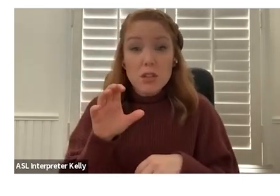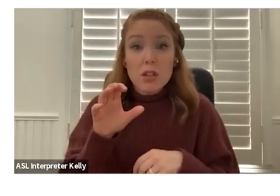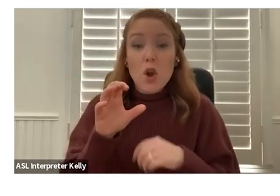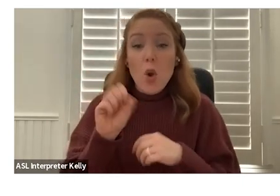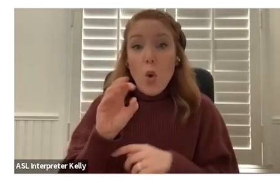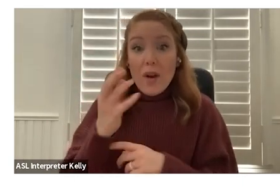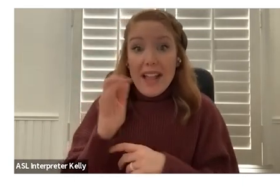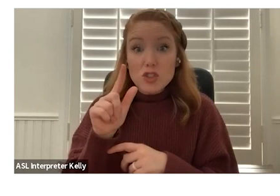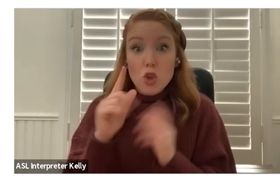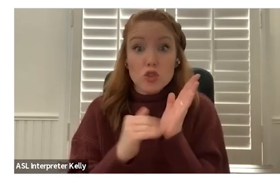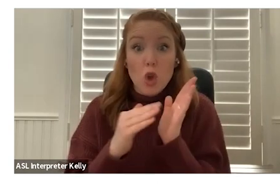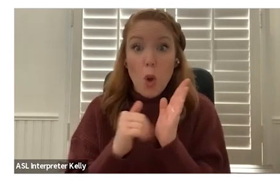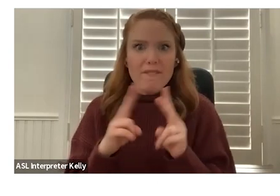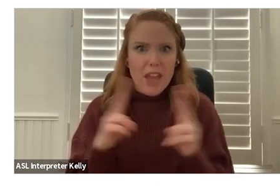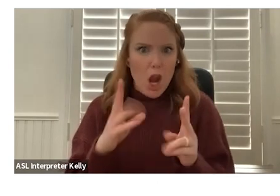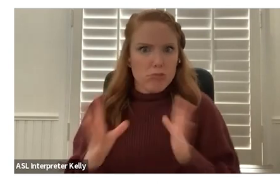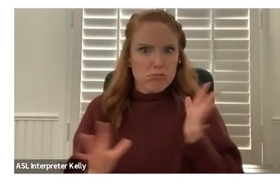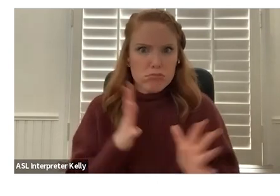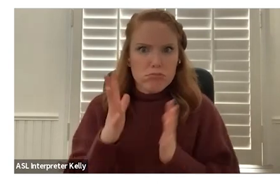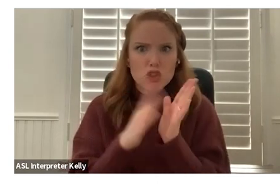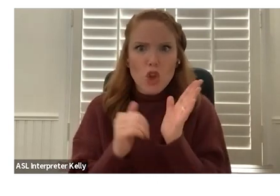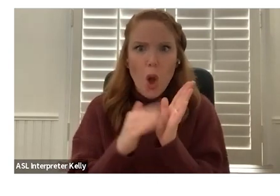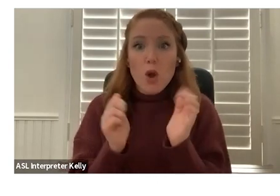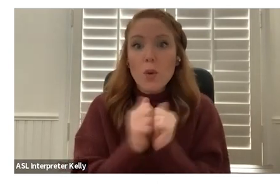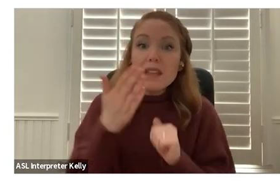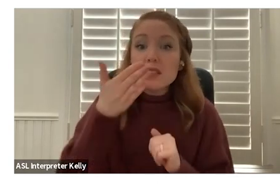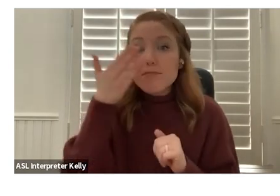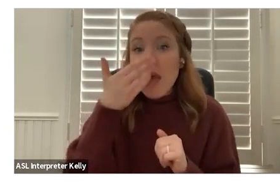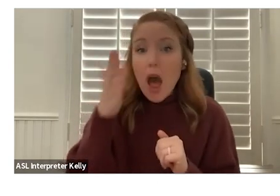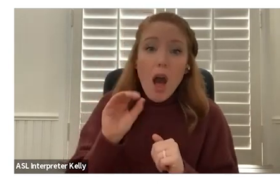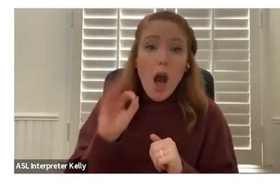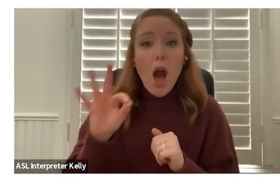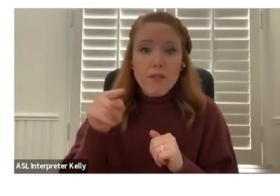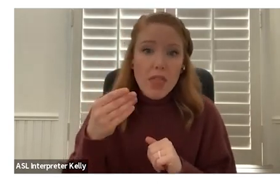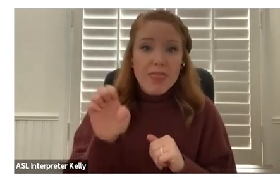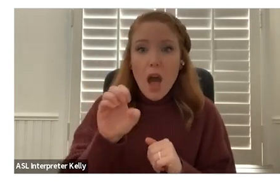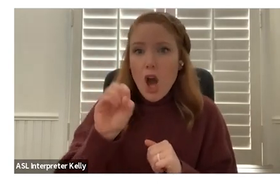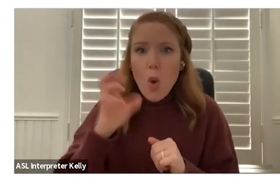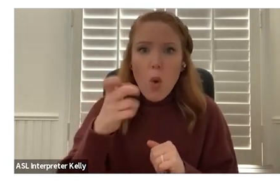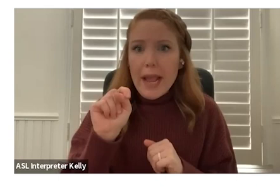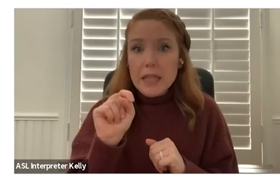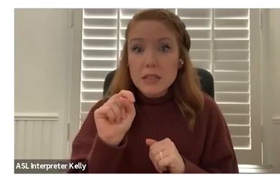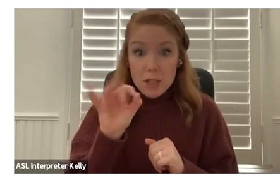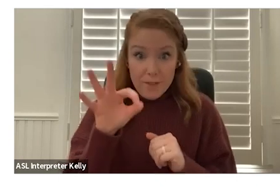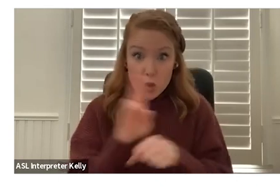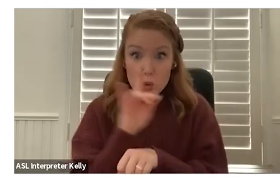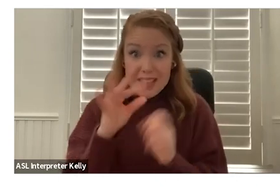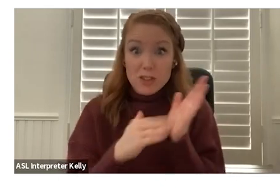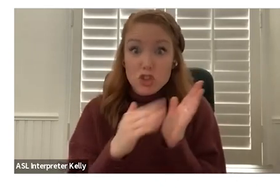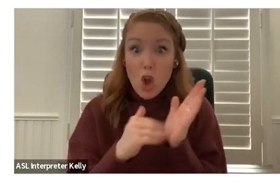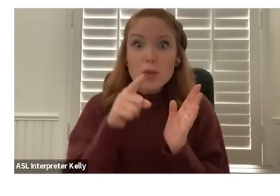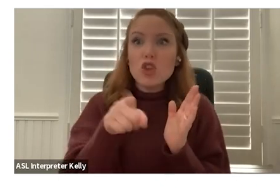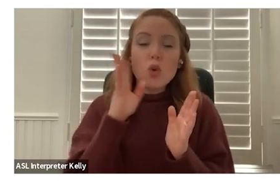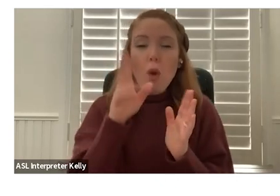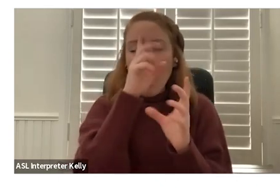of Orients, this is what this product is promising us, right? And then in the second iteration, we also